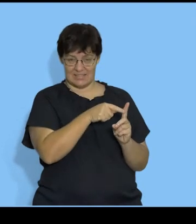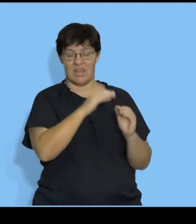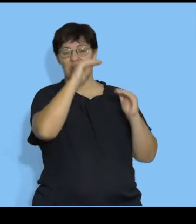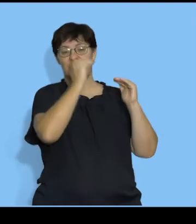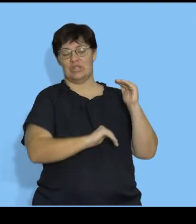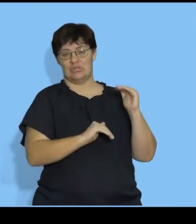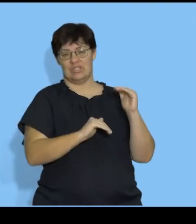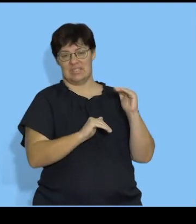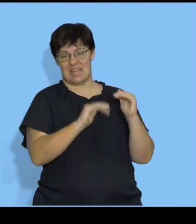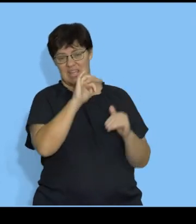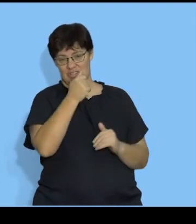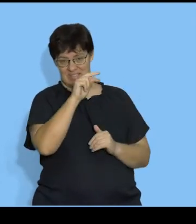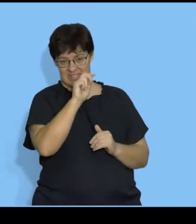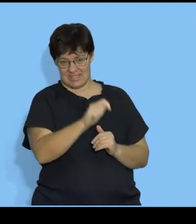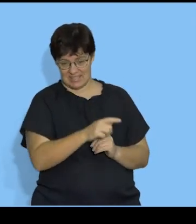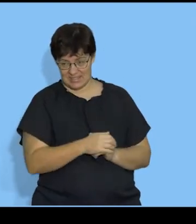Okay?